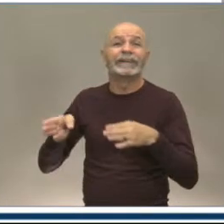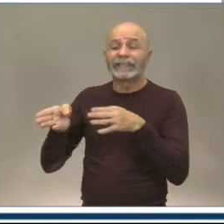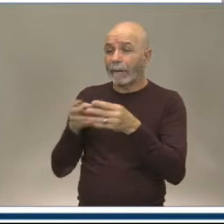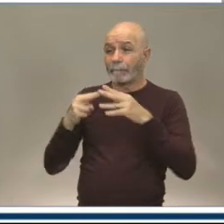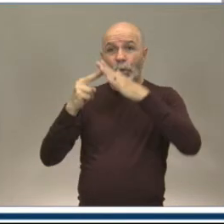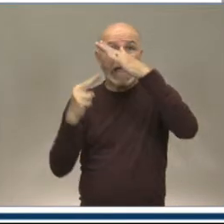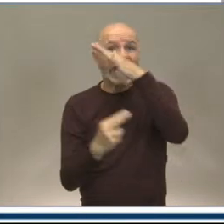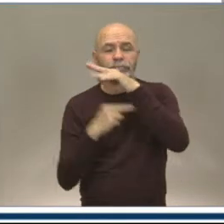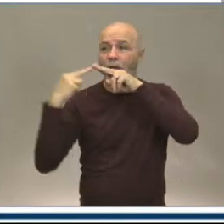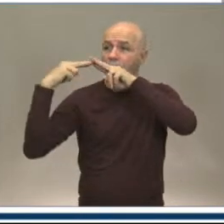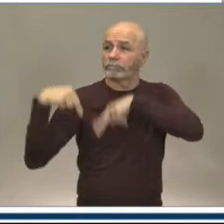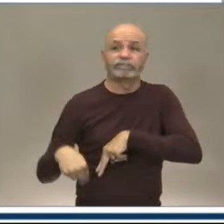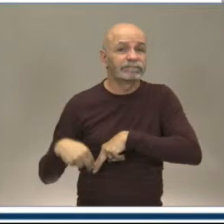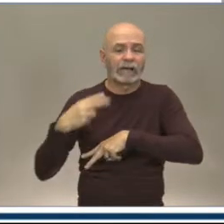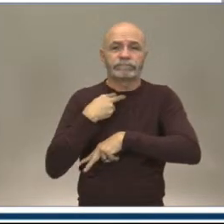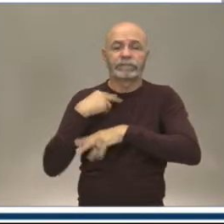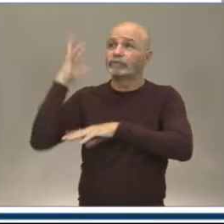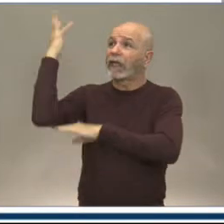that.